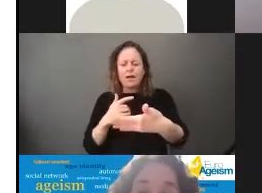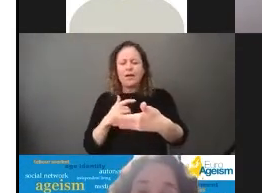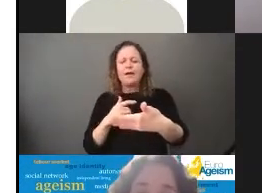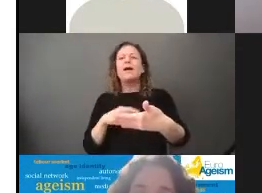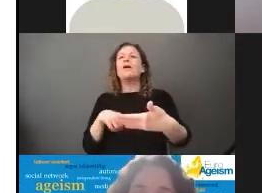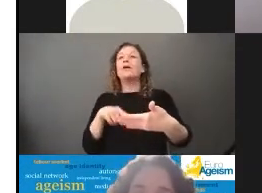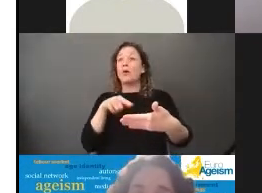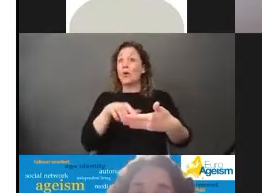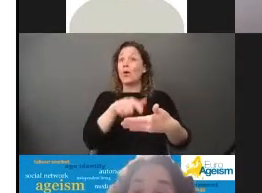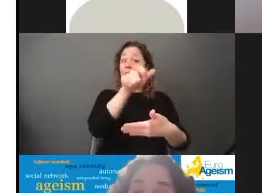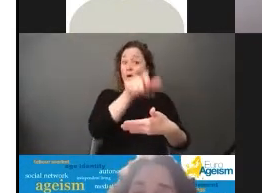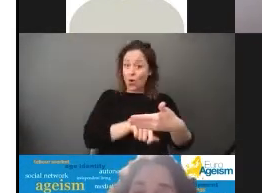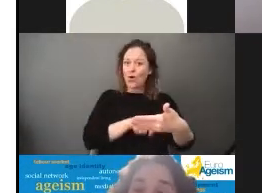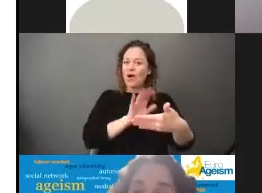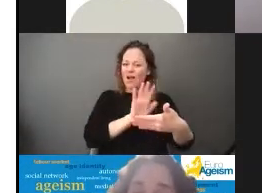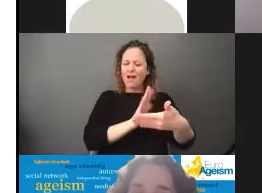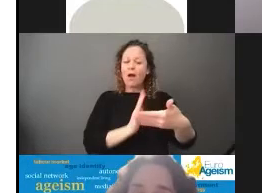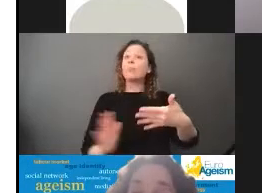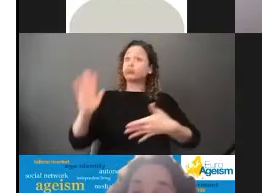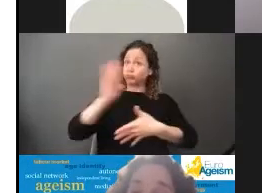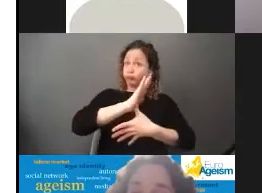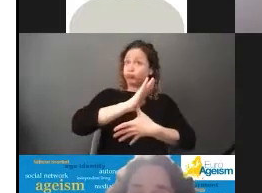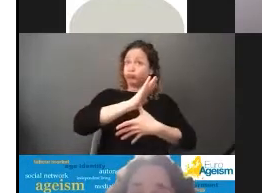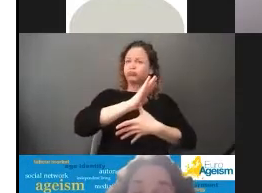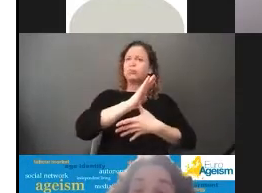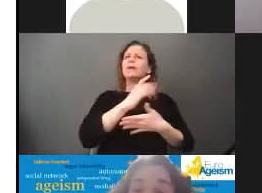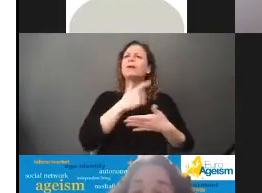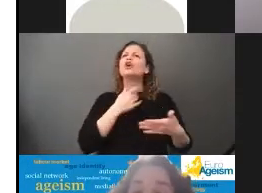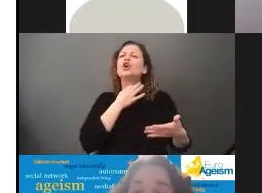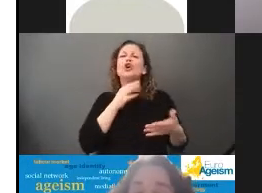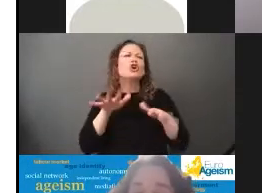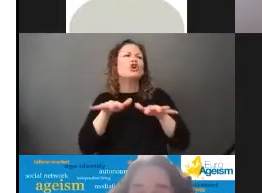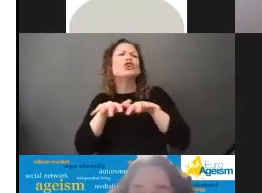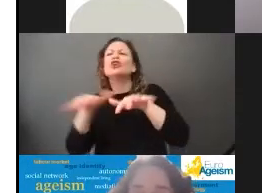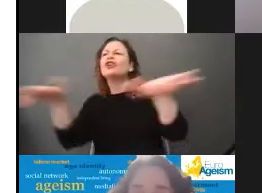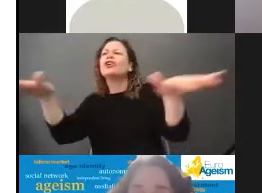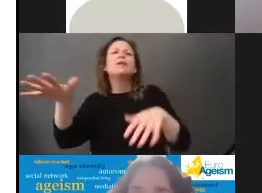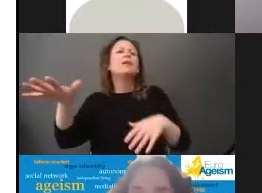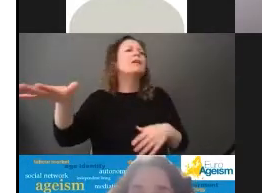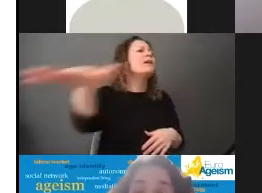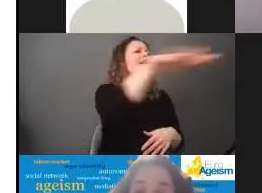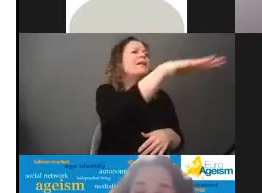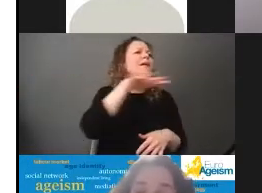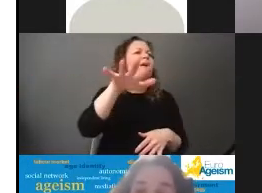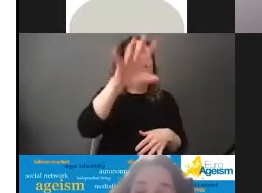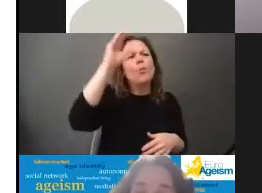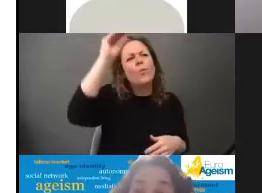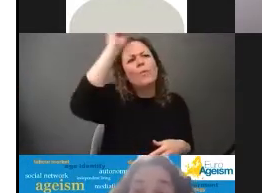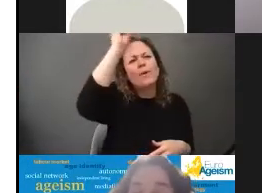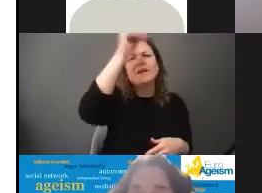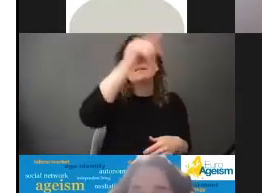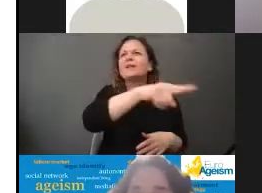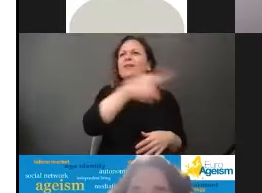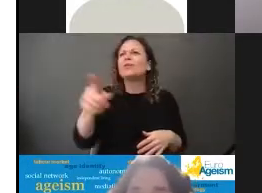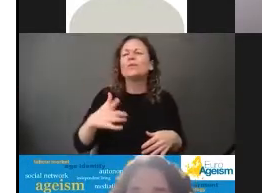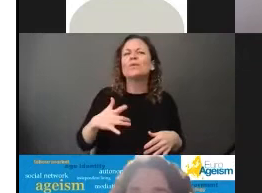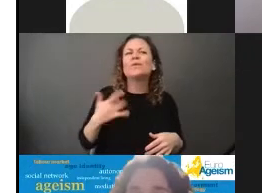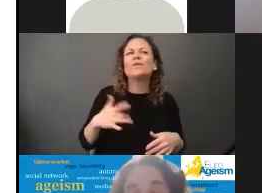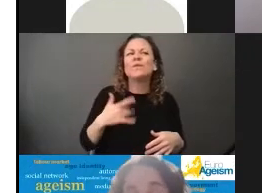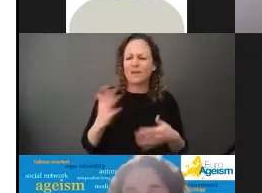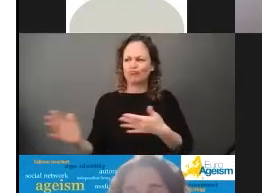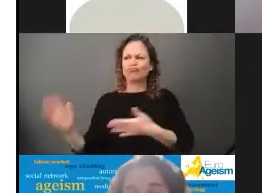this prioritization and how people frame old age within this context of very scarce